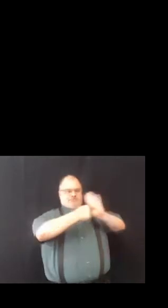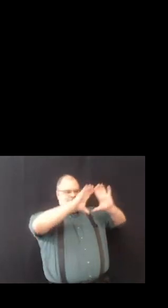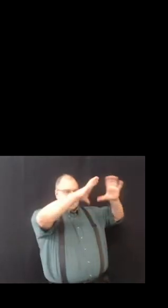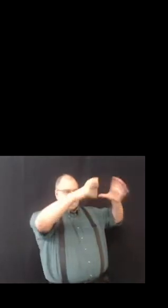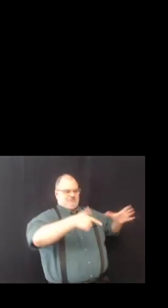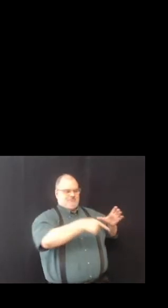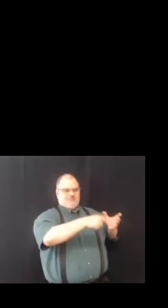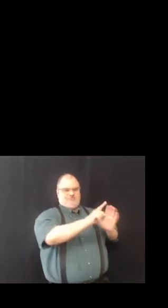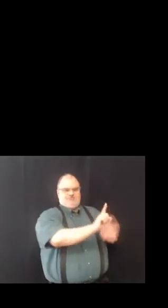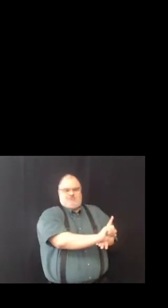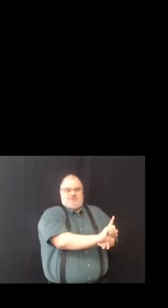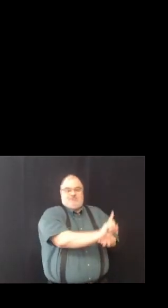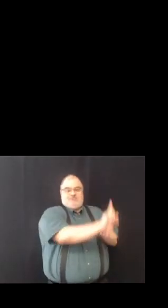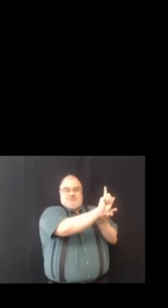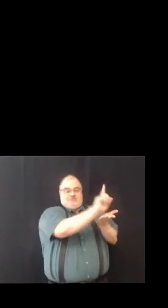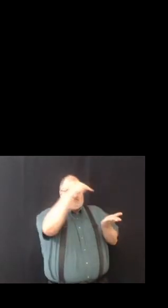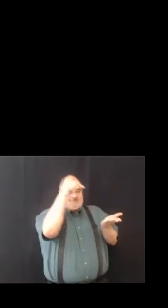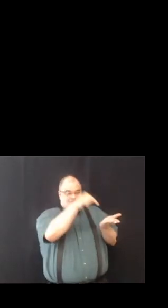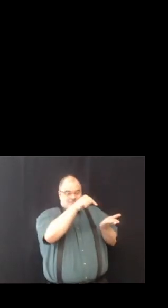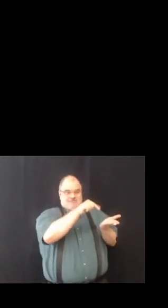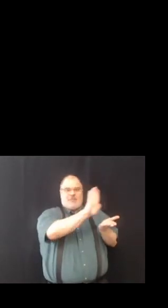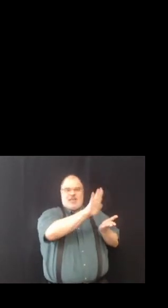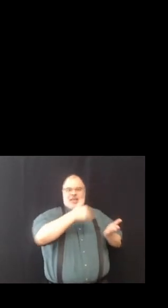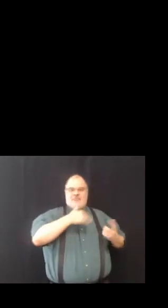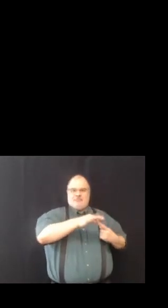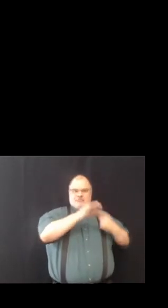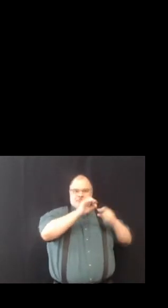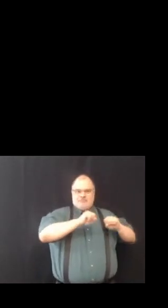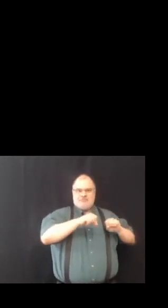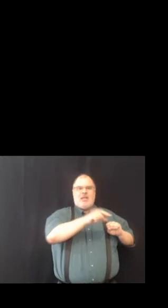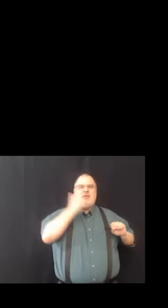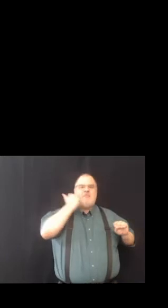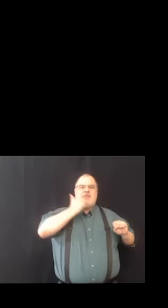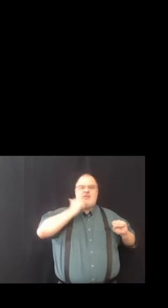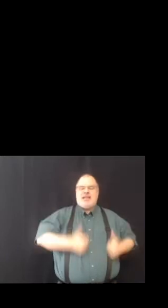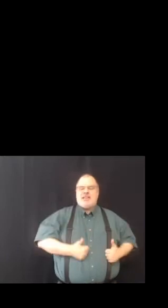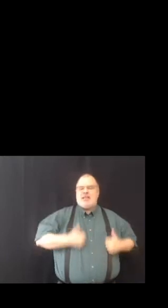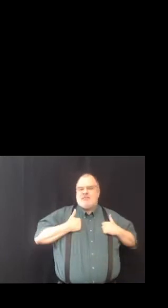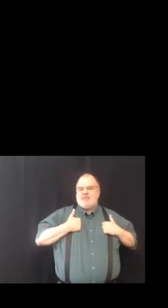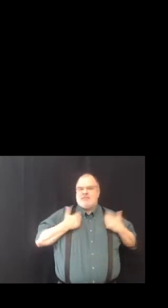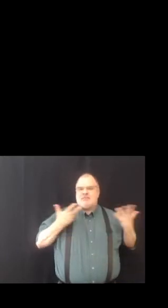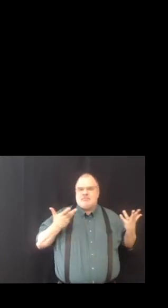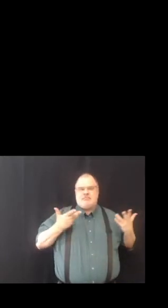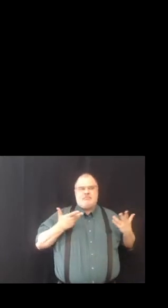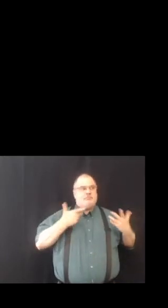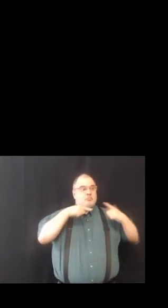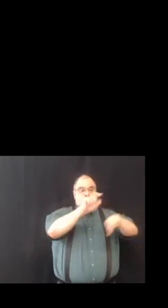special abilities and what they do as far as every day. You know, what do they do in their employment